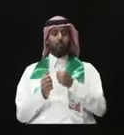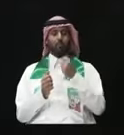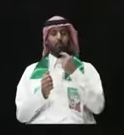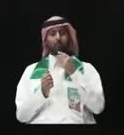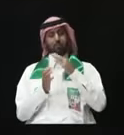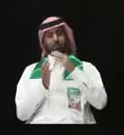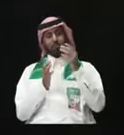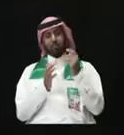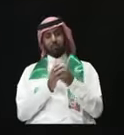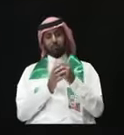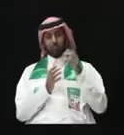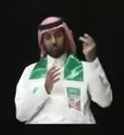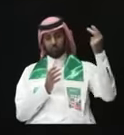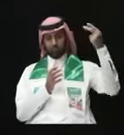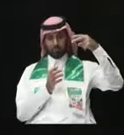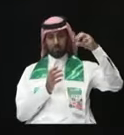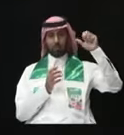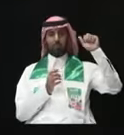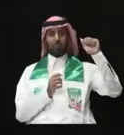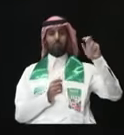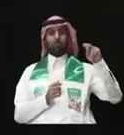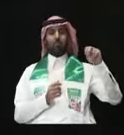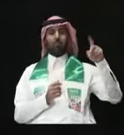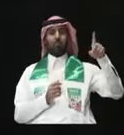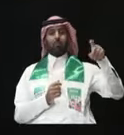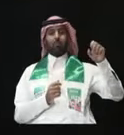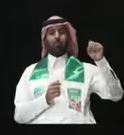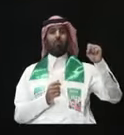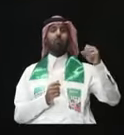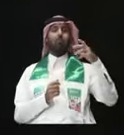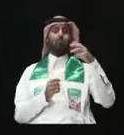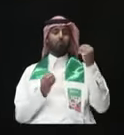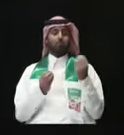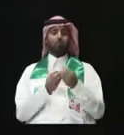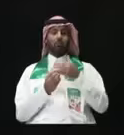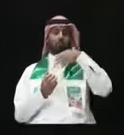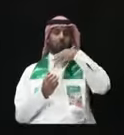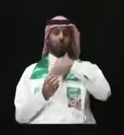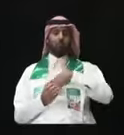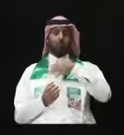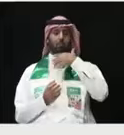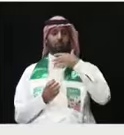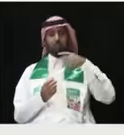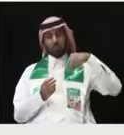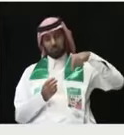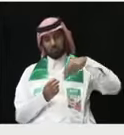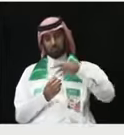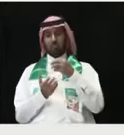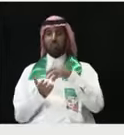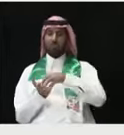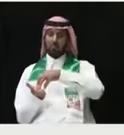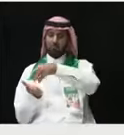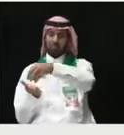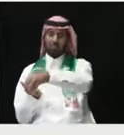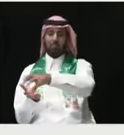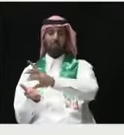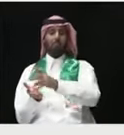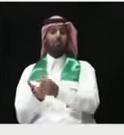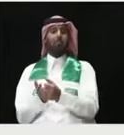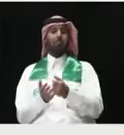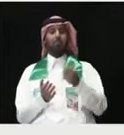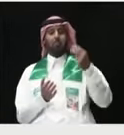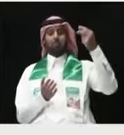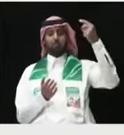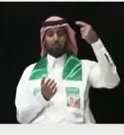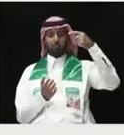to Germany. Hans' grandparents moved to Germany. What tense is it? It happened in